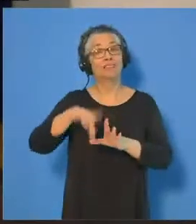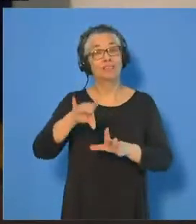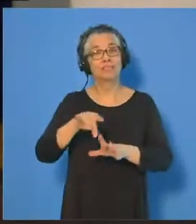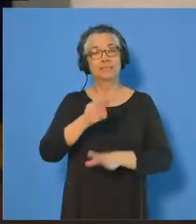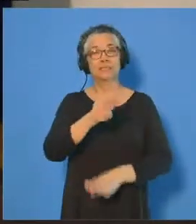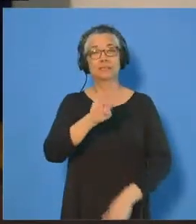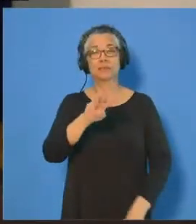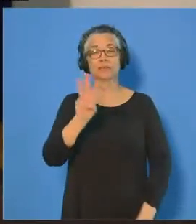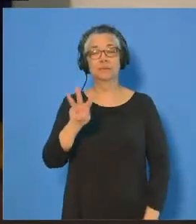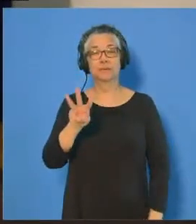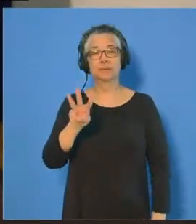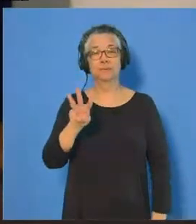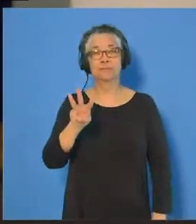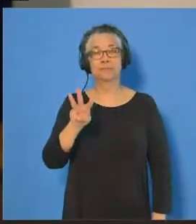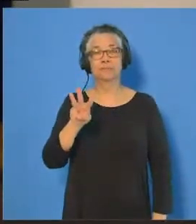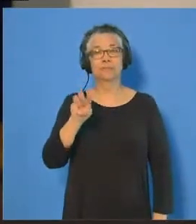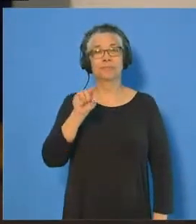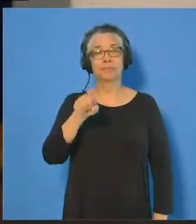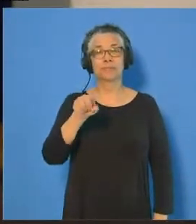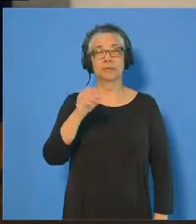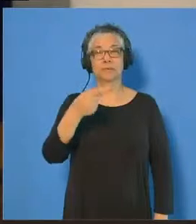at